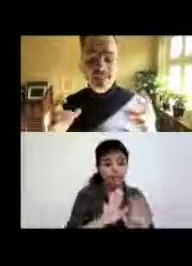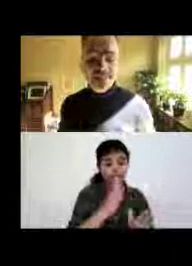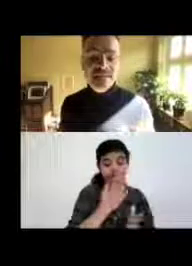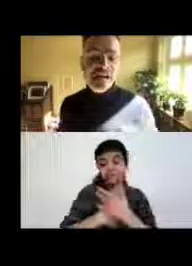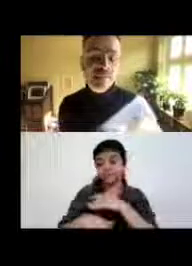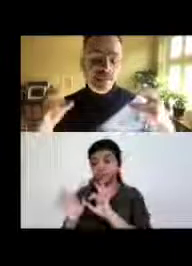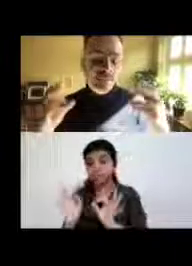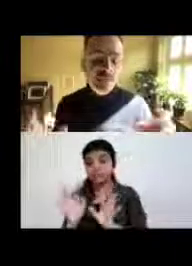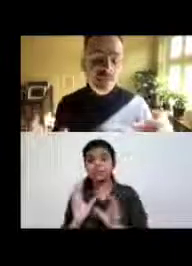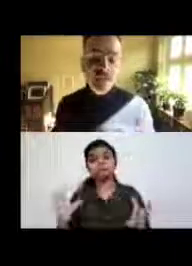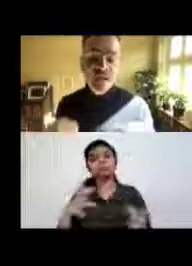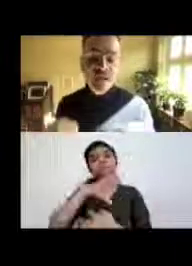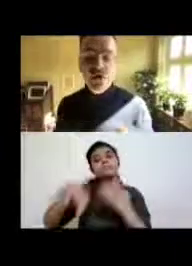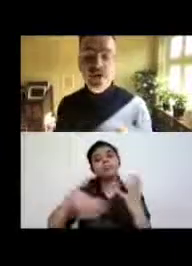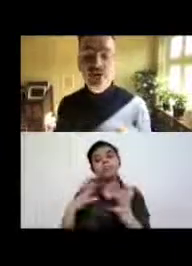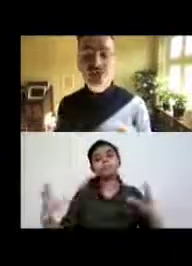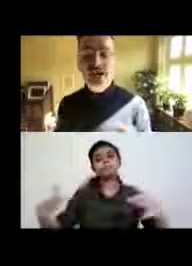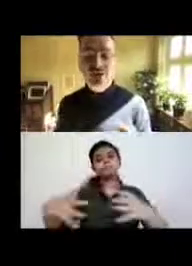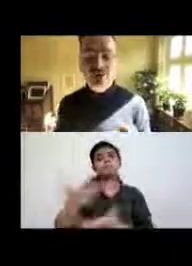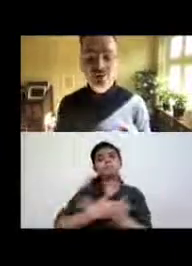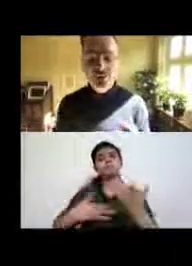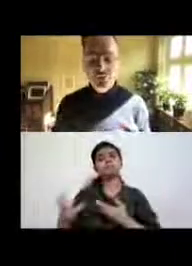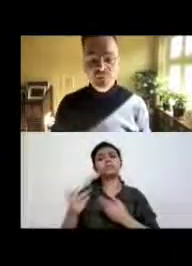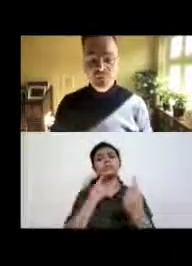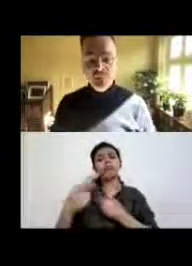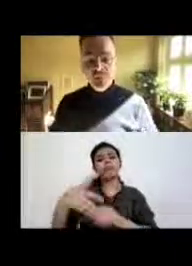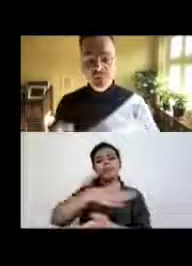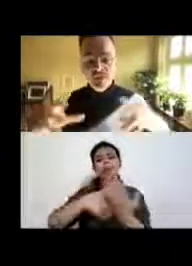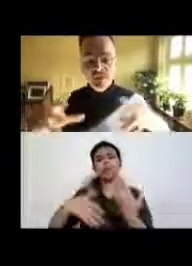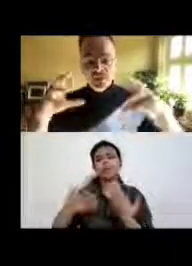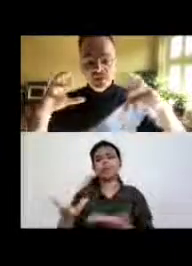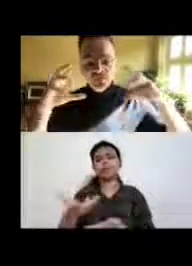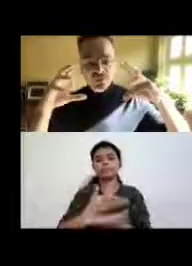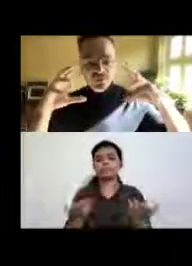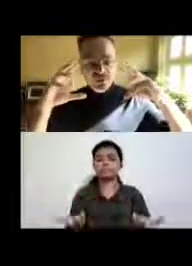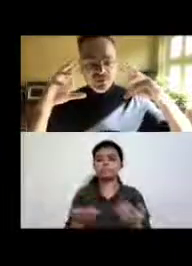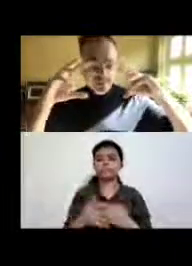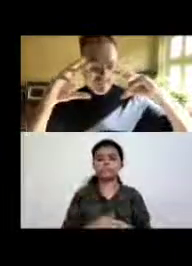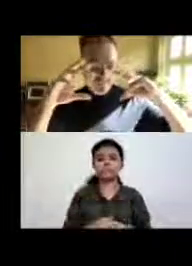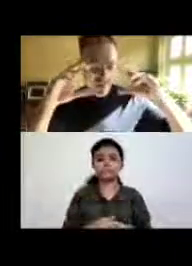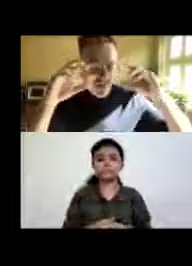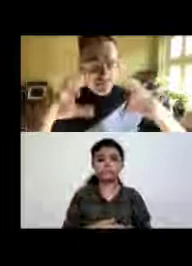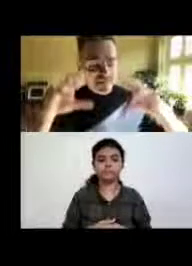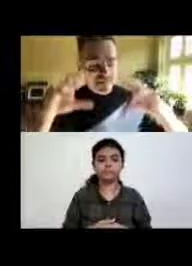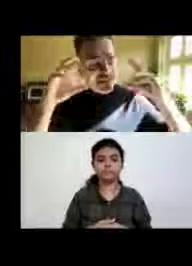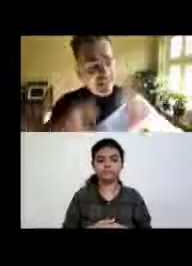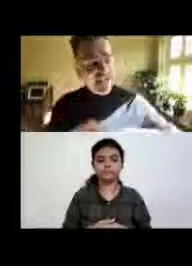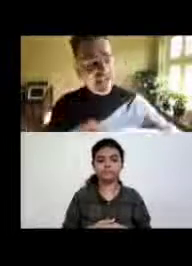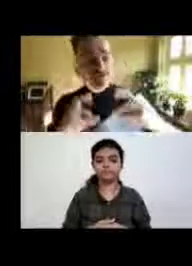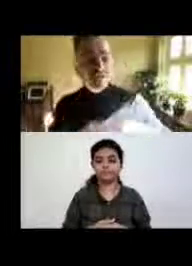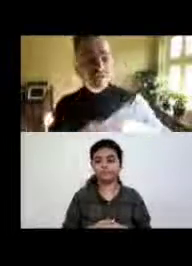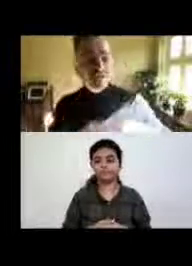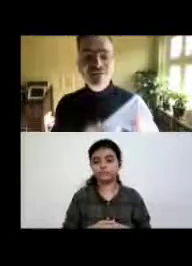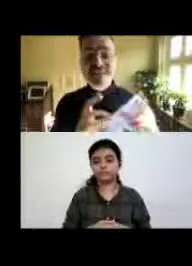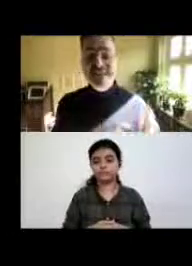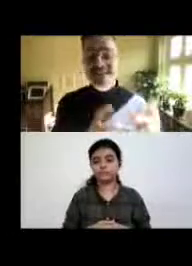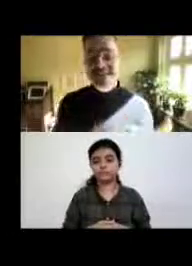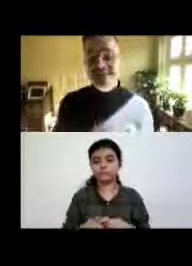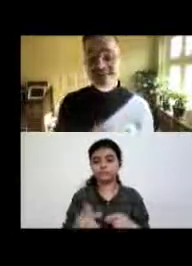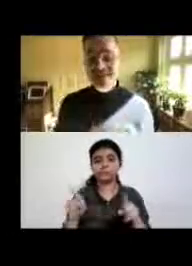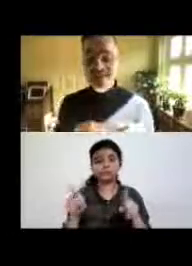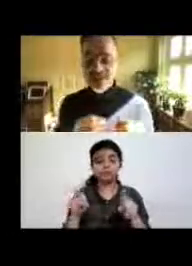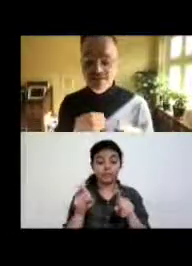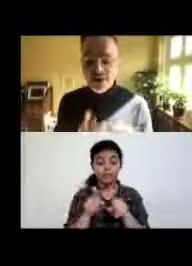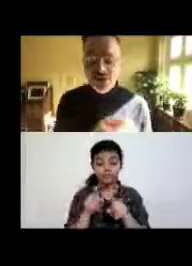are mixing up, are meeting and talking together. Within this, after having done